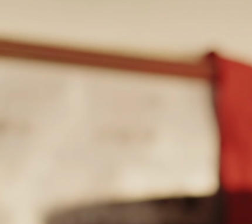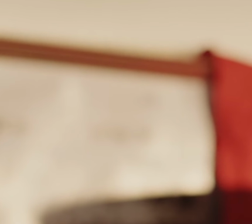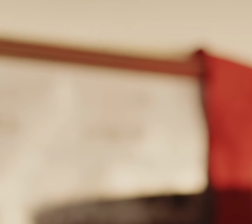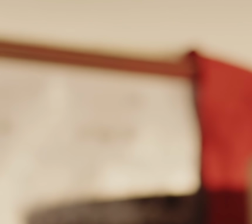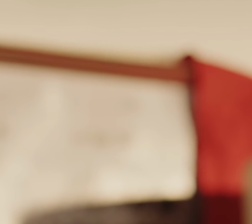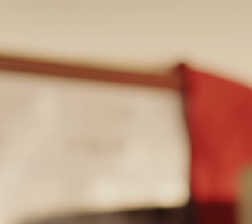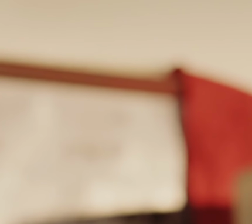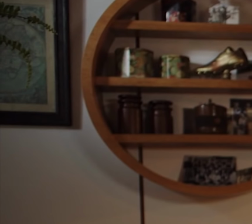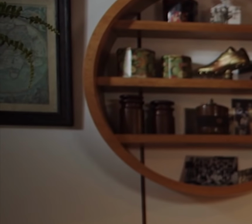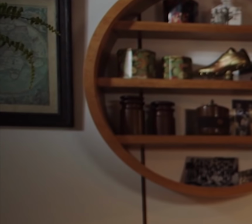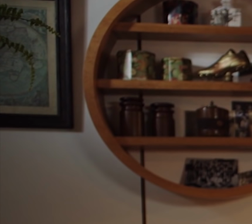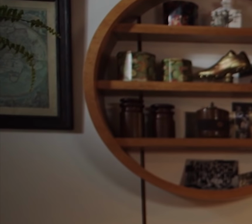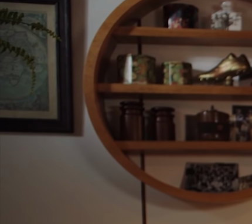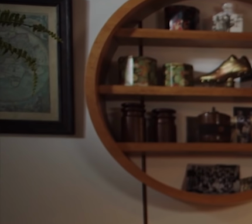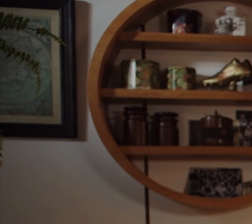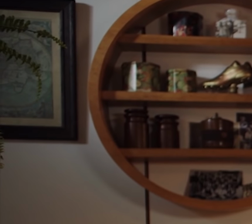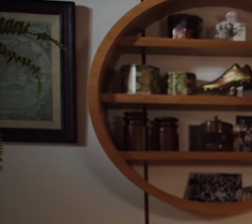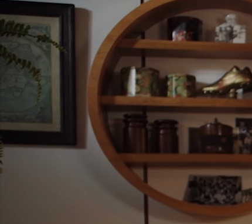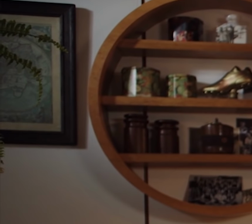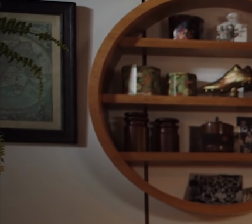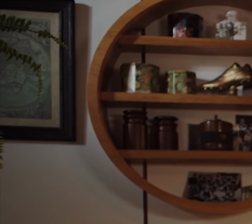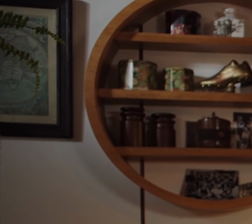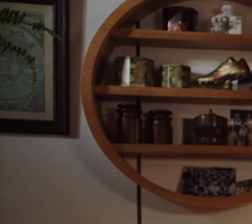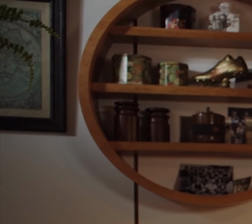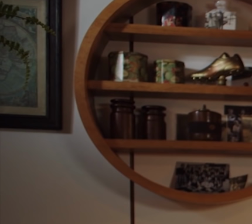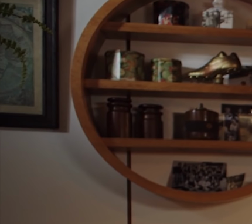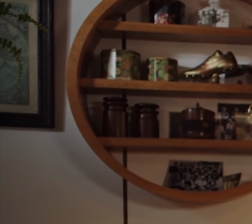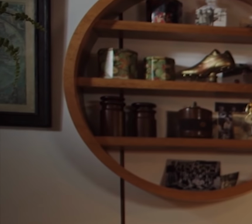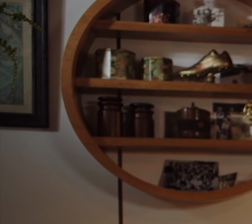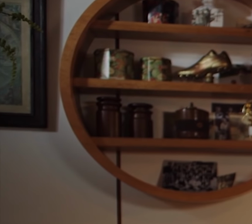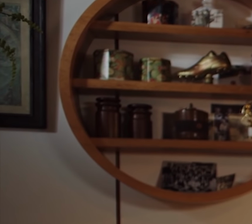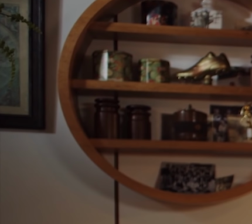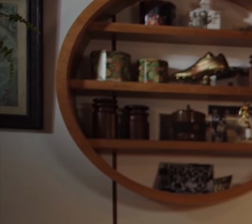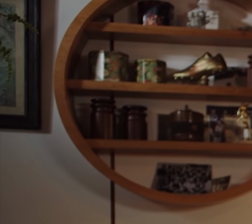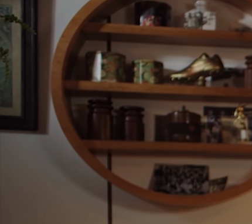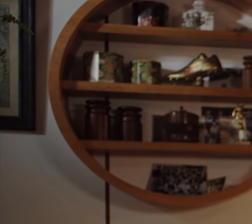everywhere. MasterCard starts something priceless.